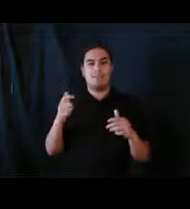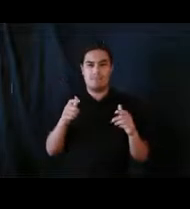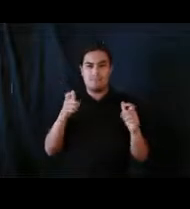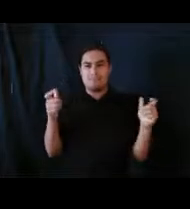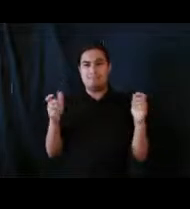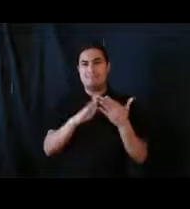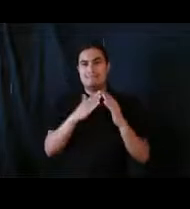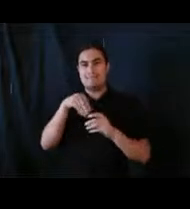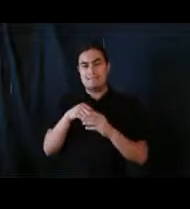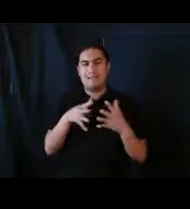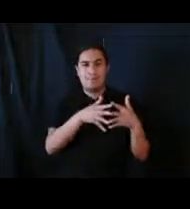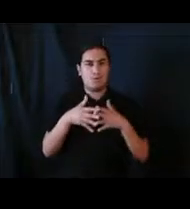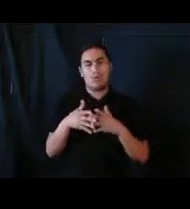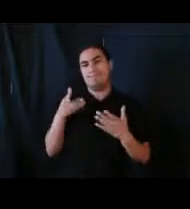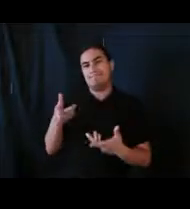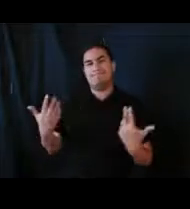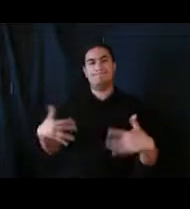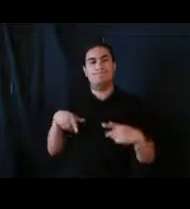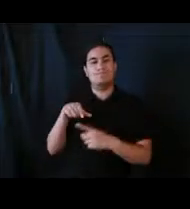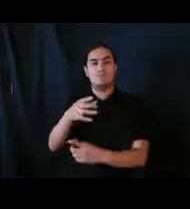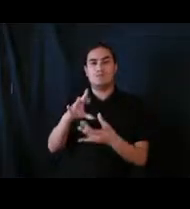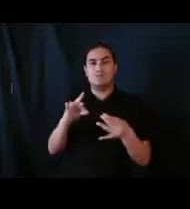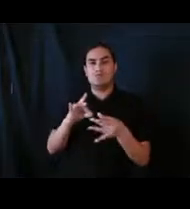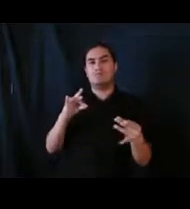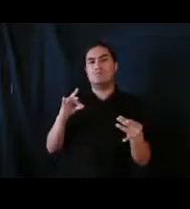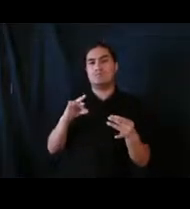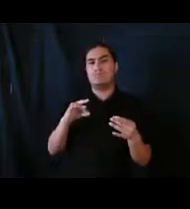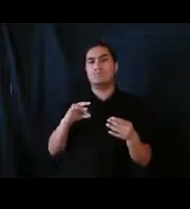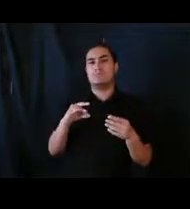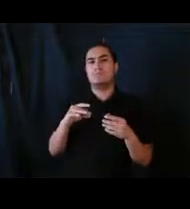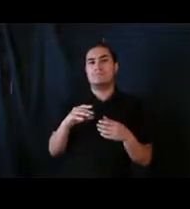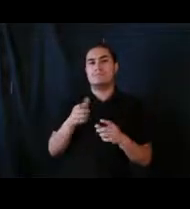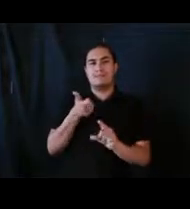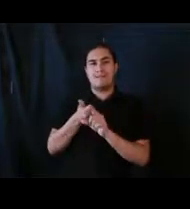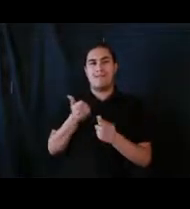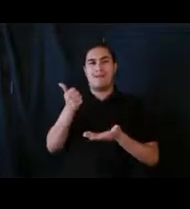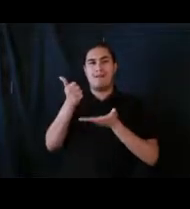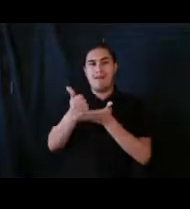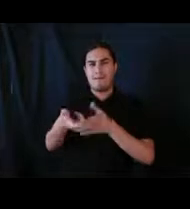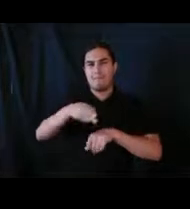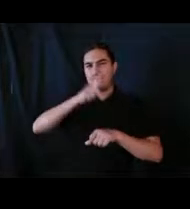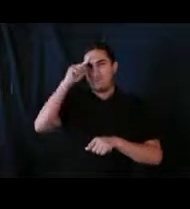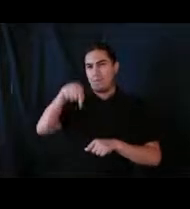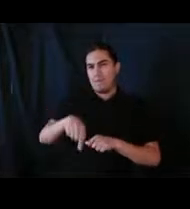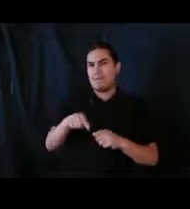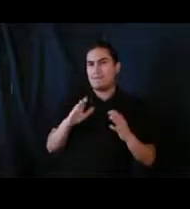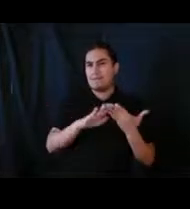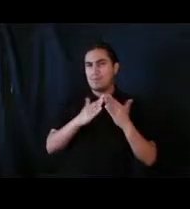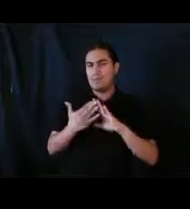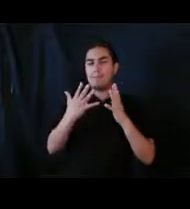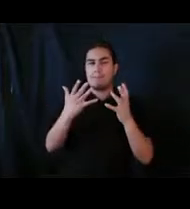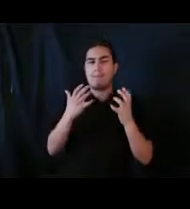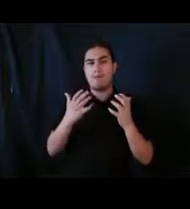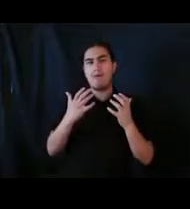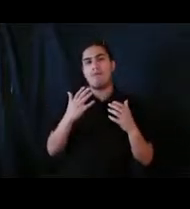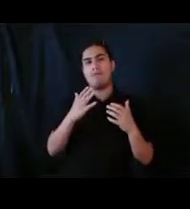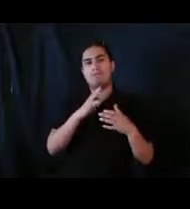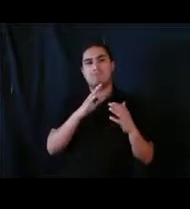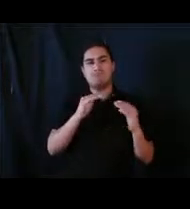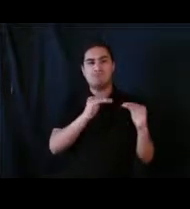mentioned the self-help county nature of this community and i would just want to share with my colleagues the leadership role